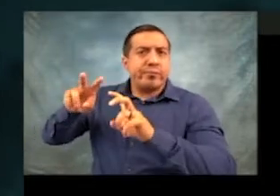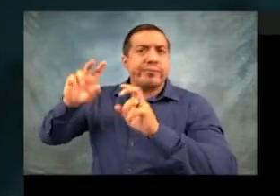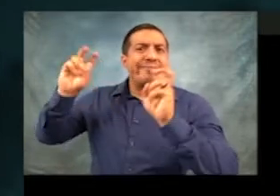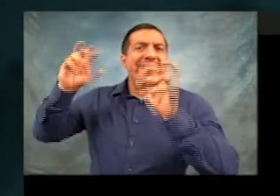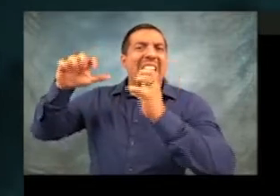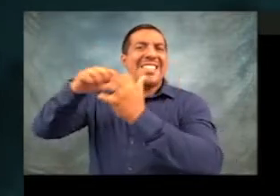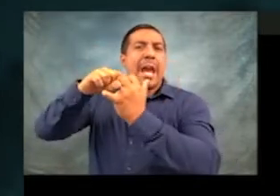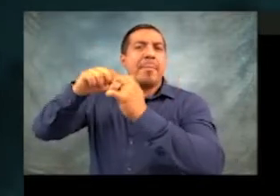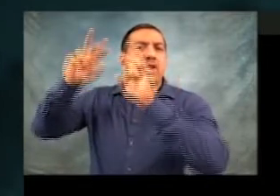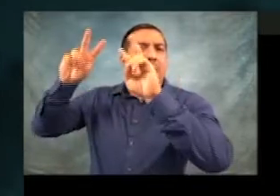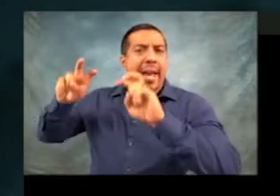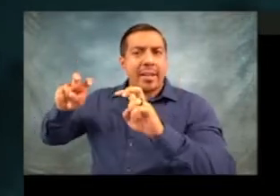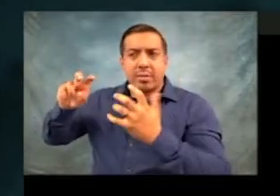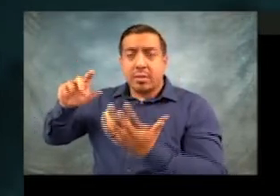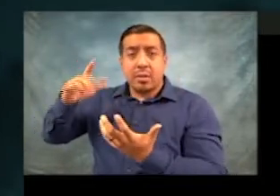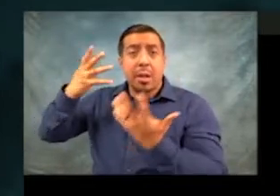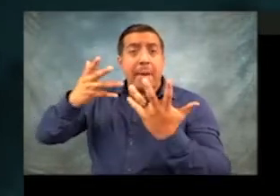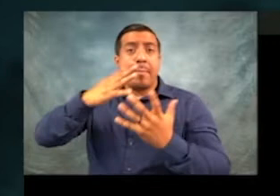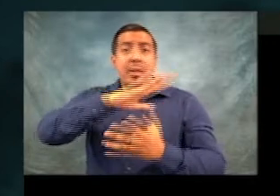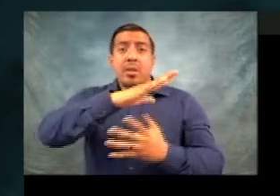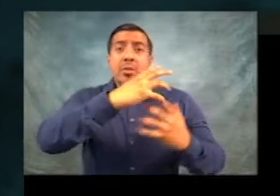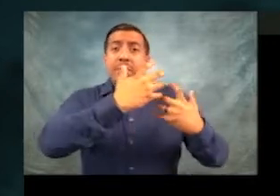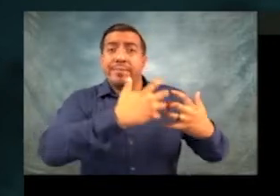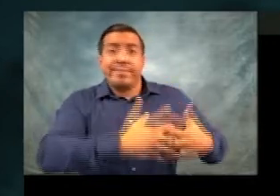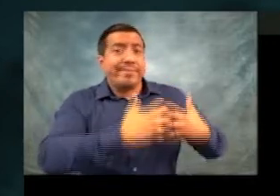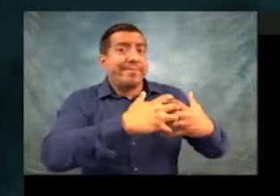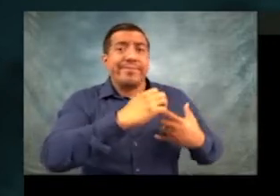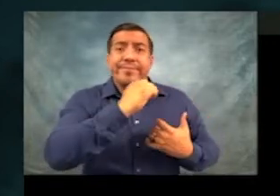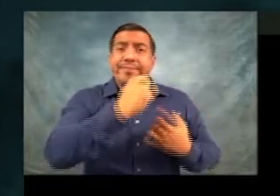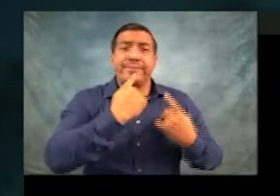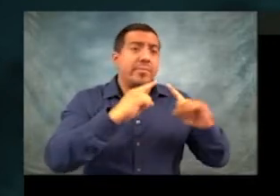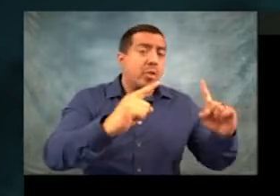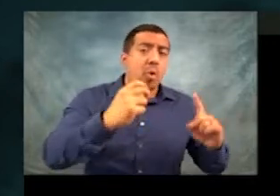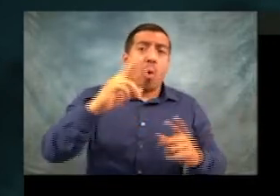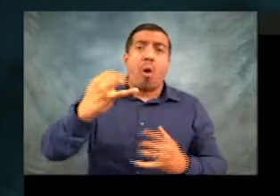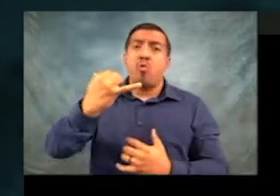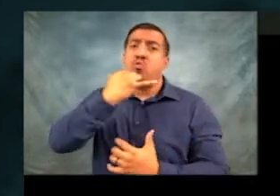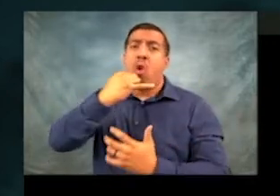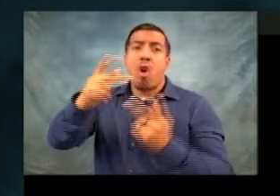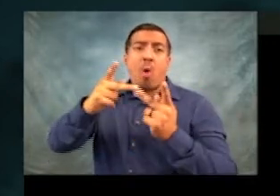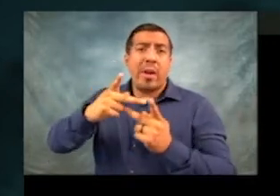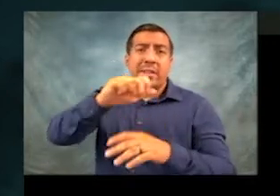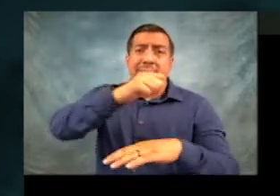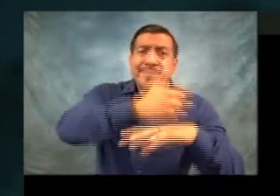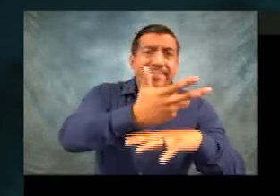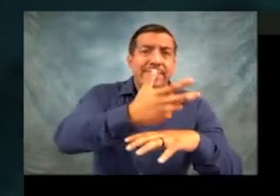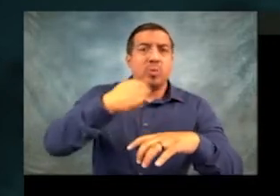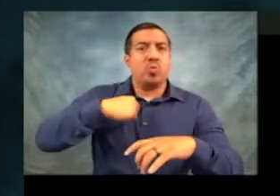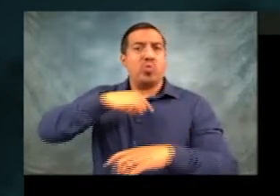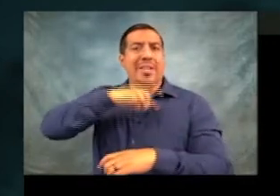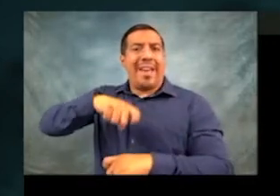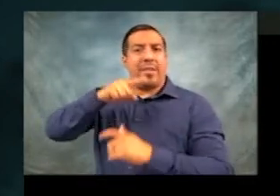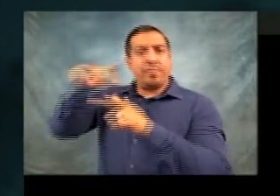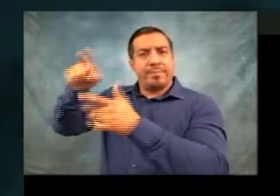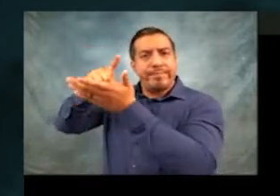because instruments either fail or in the wrong location. We often have to do a little bit of